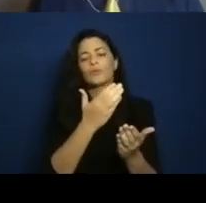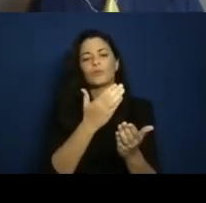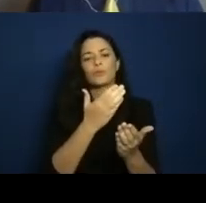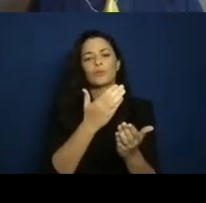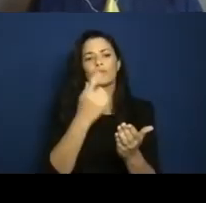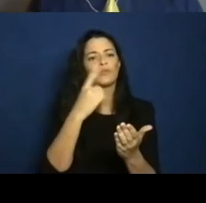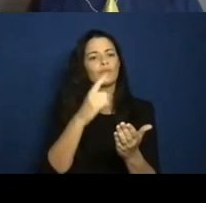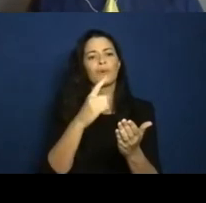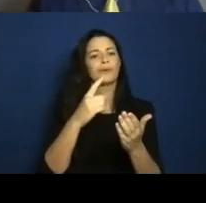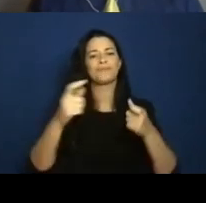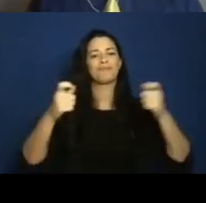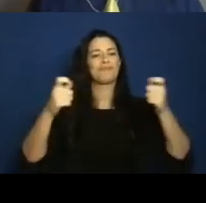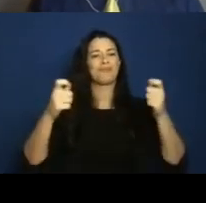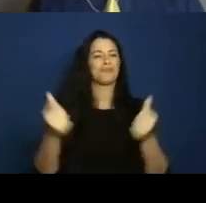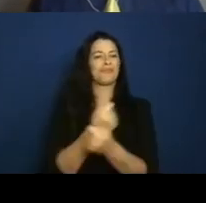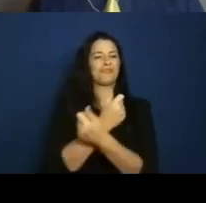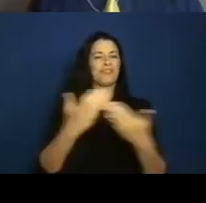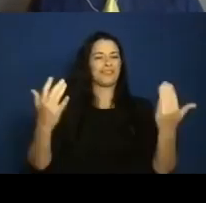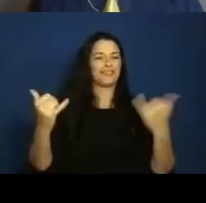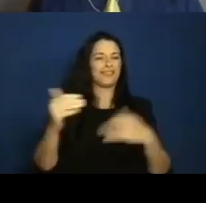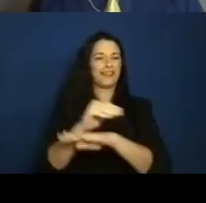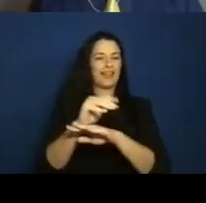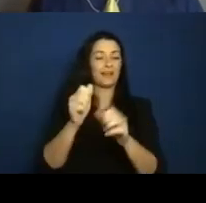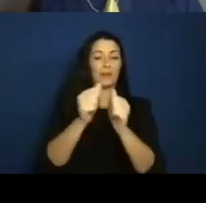showkeeper for us tonight, because obviously without you, there would not be